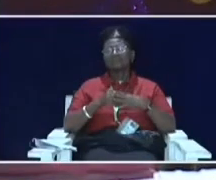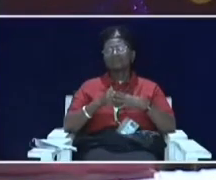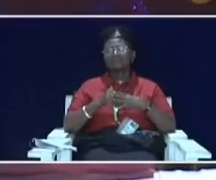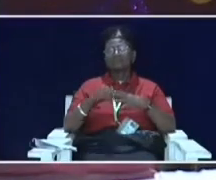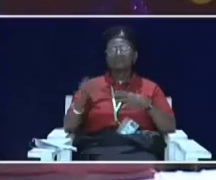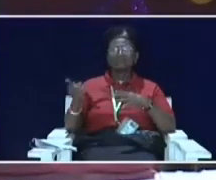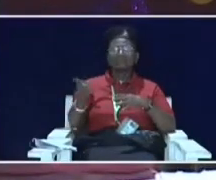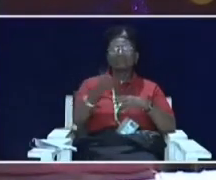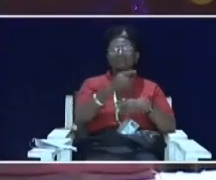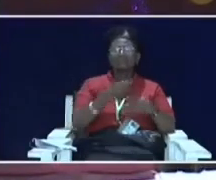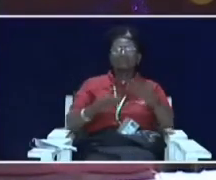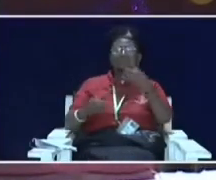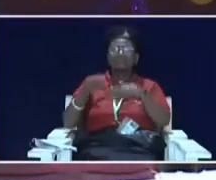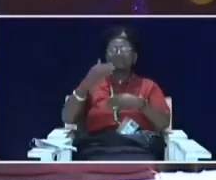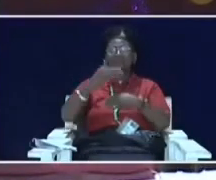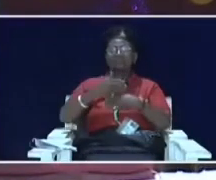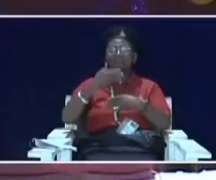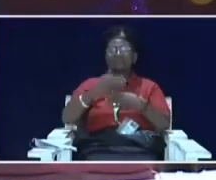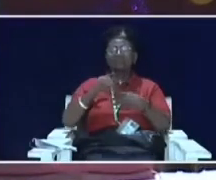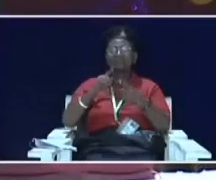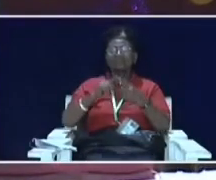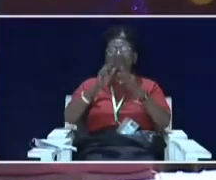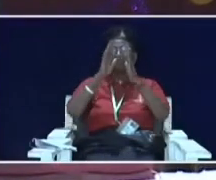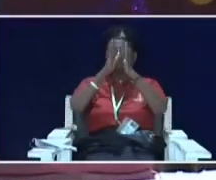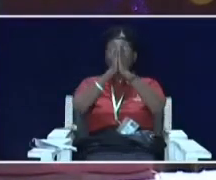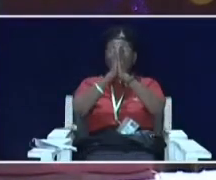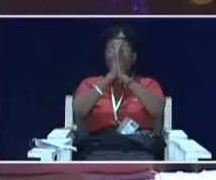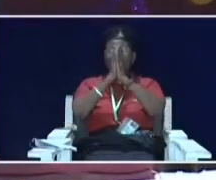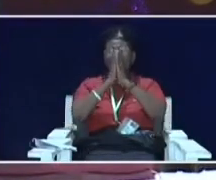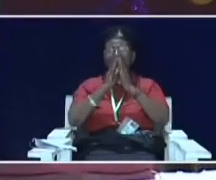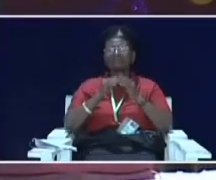you come forward to pray,